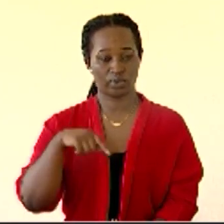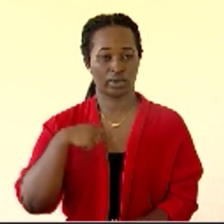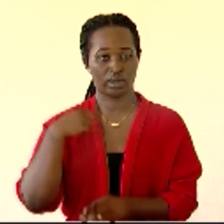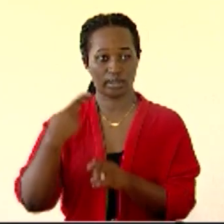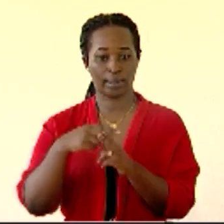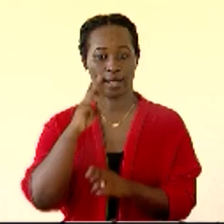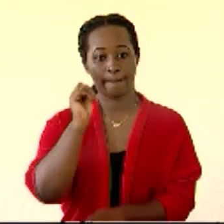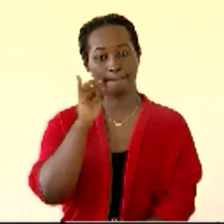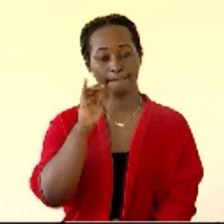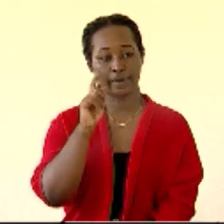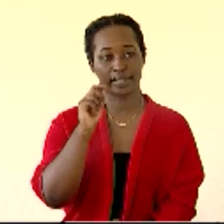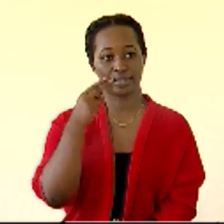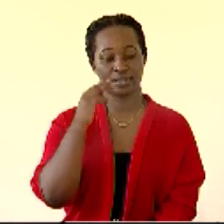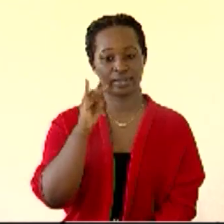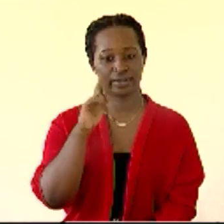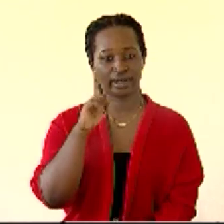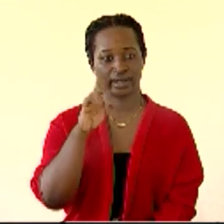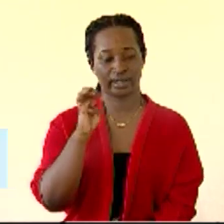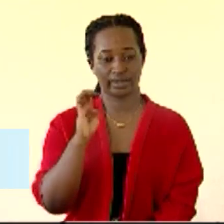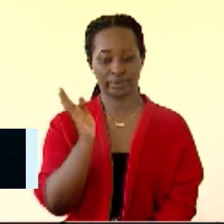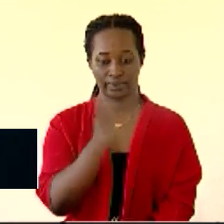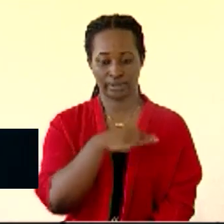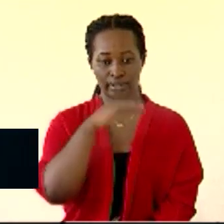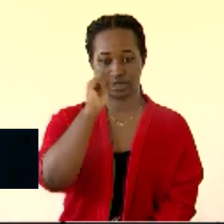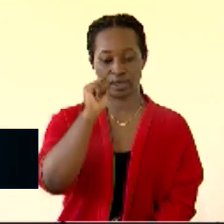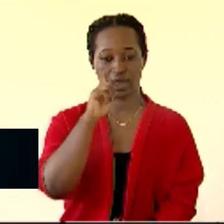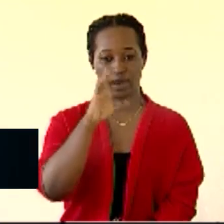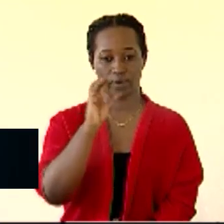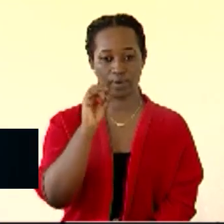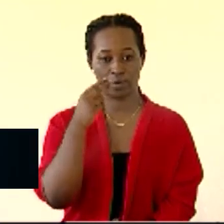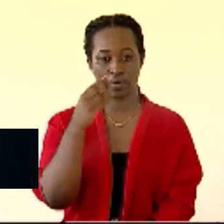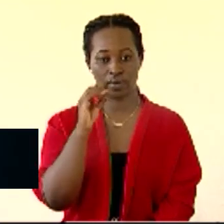methyl alcohols. They will produce